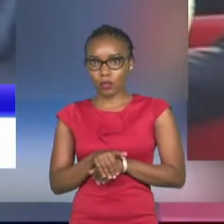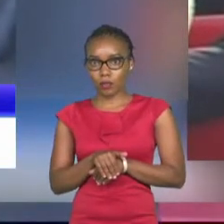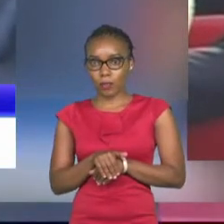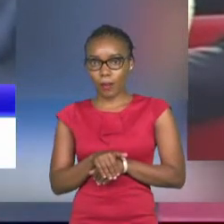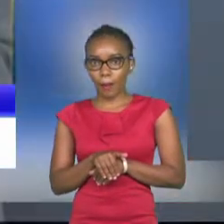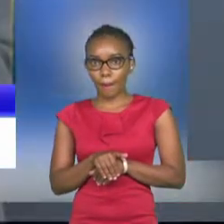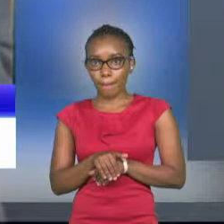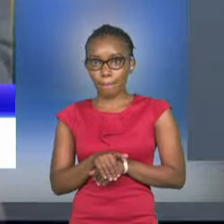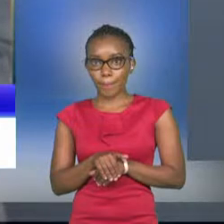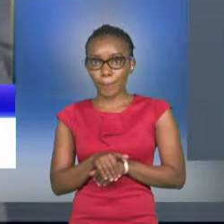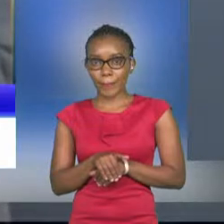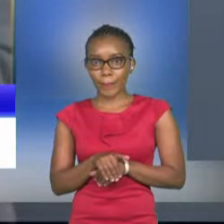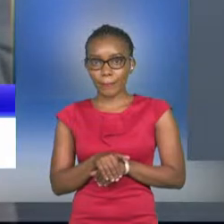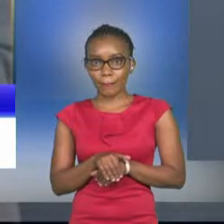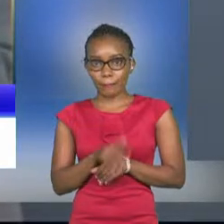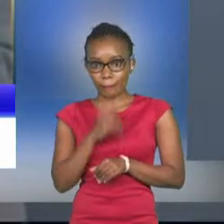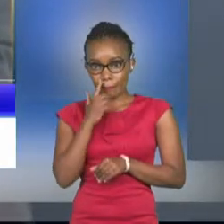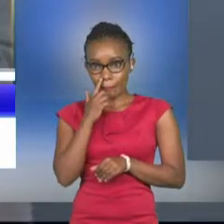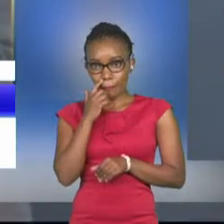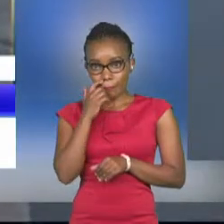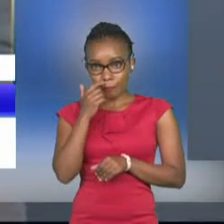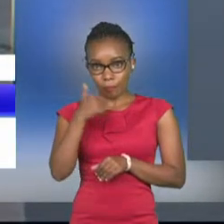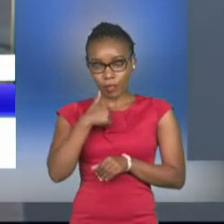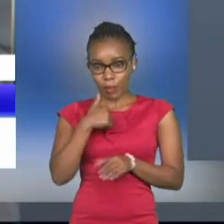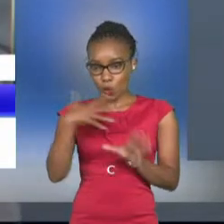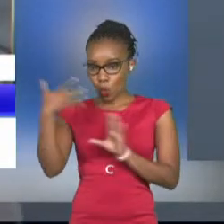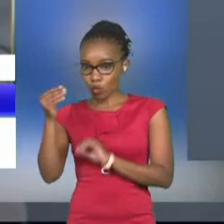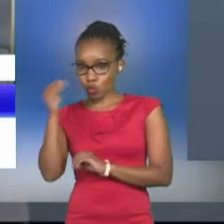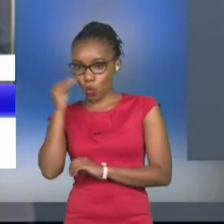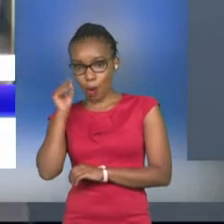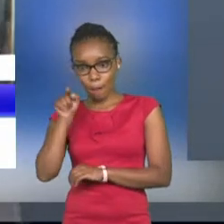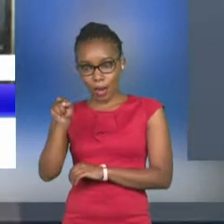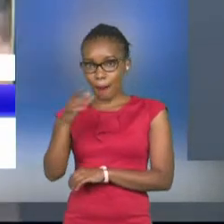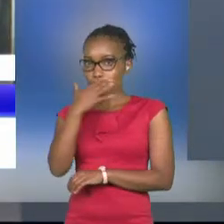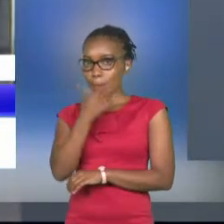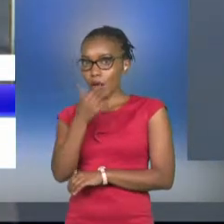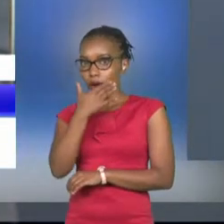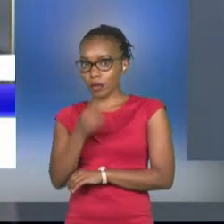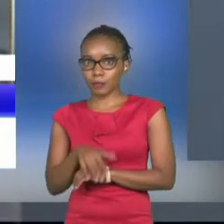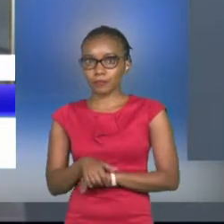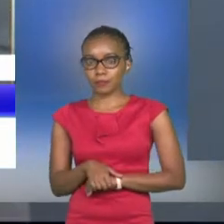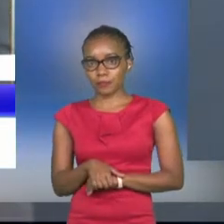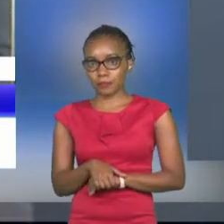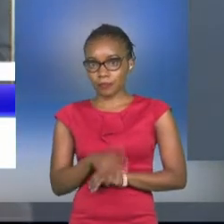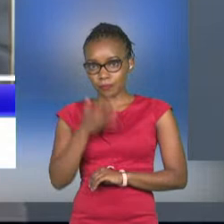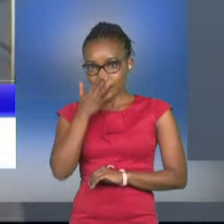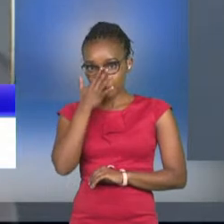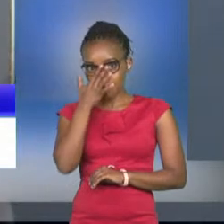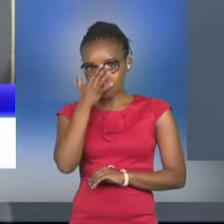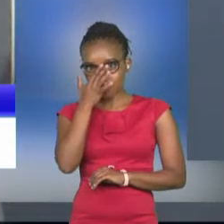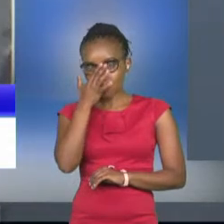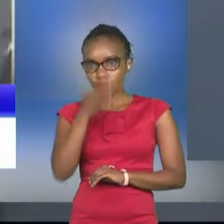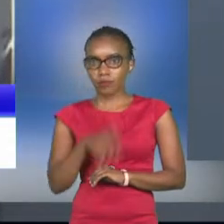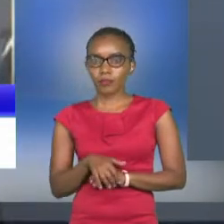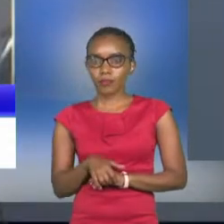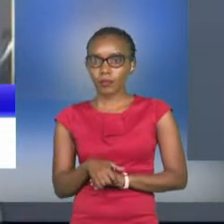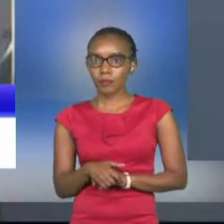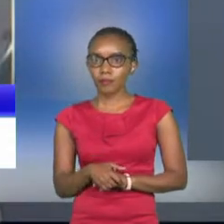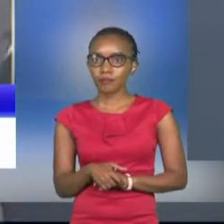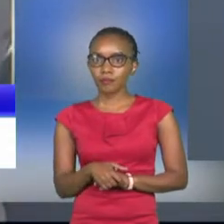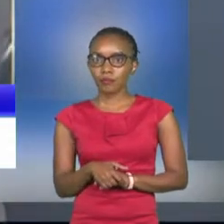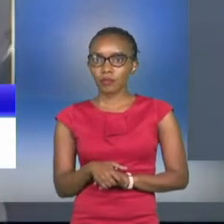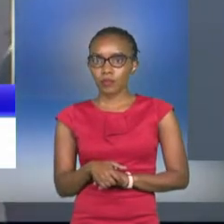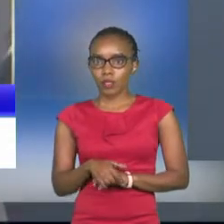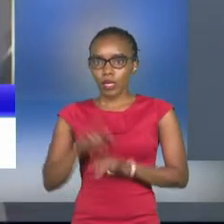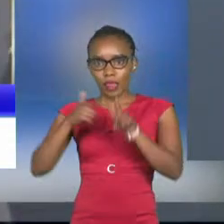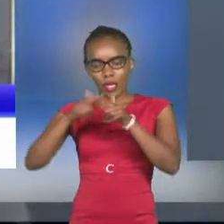scandal. So I went to Simon Nyatae's house, Mama Grace's house, and we went